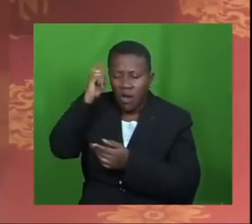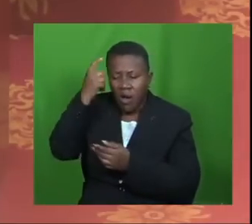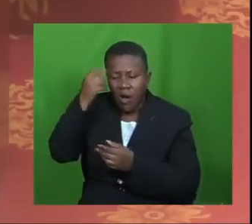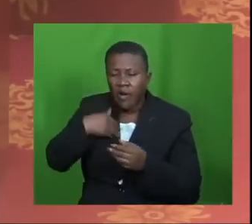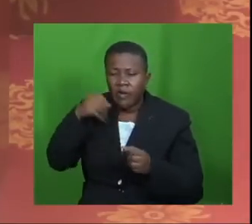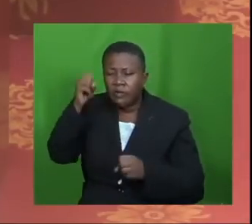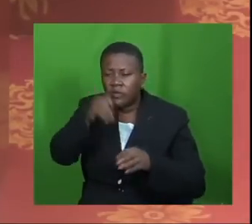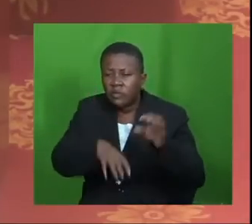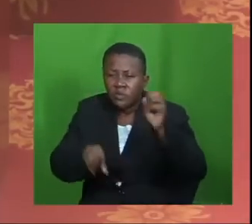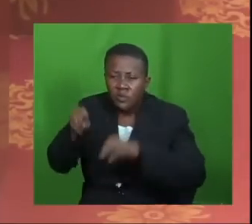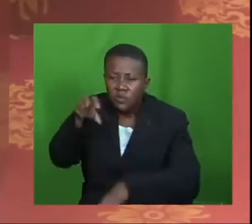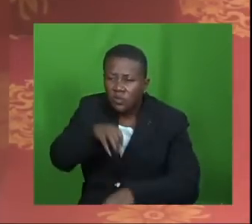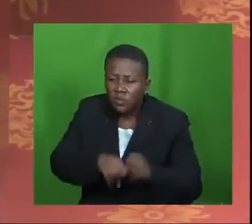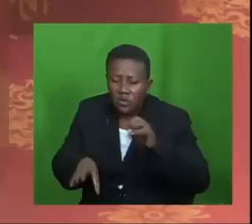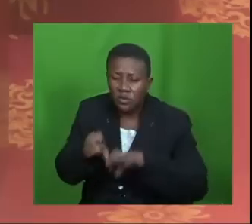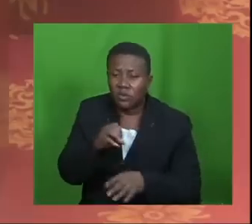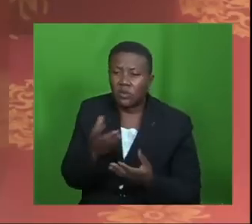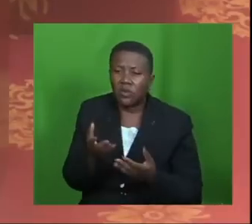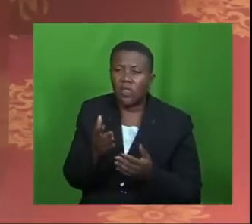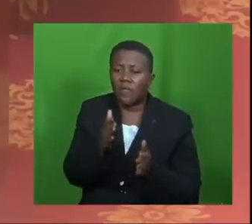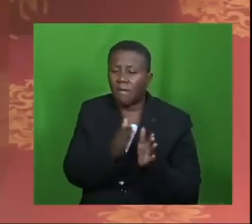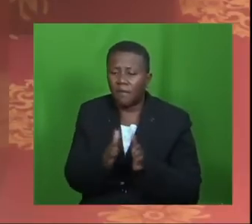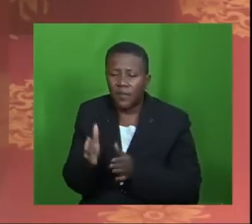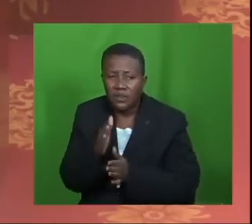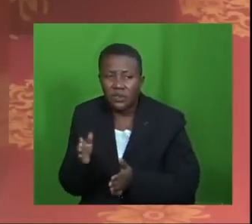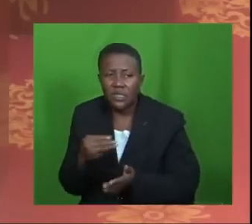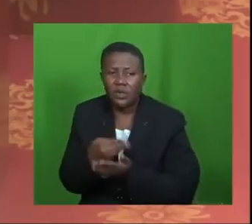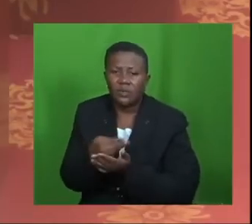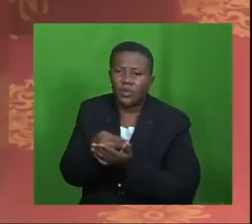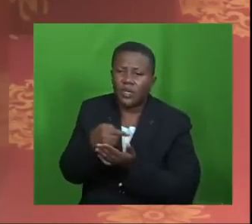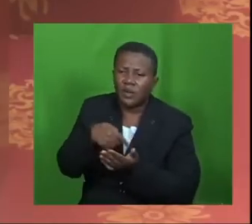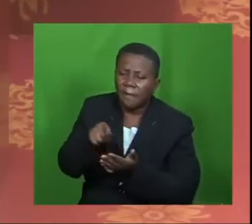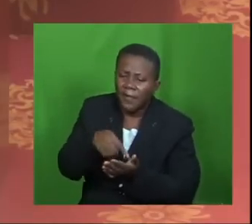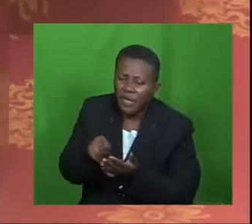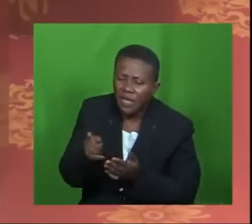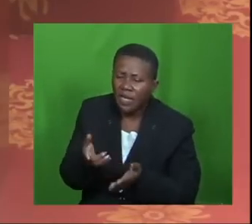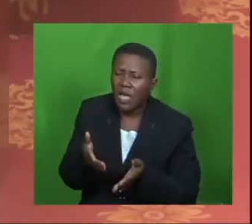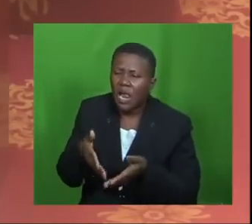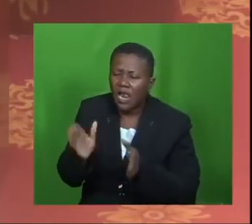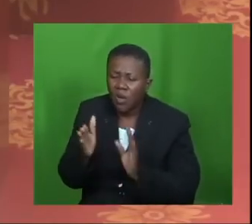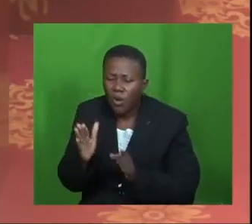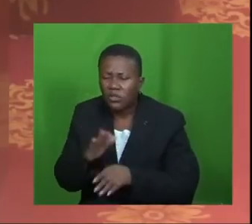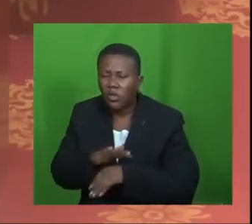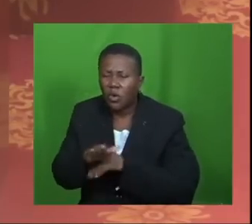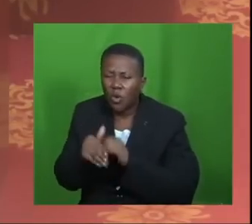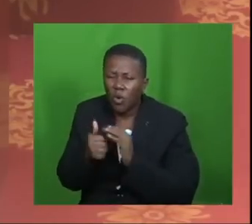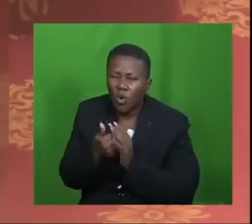qualifying stage, preparation, allowances, bonuses for players and officials, such